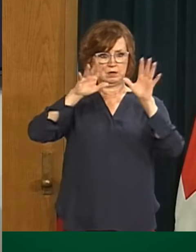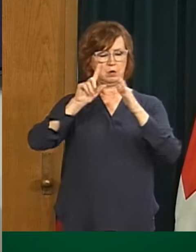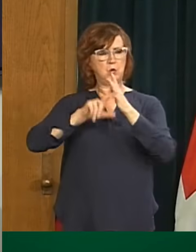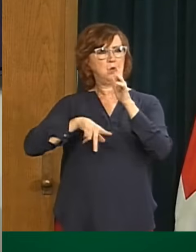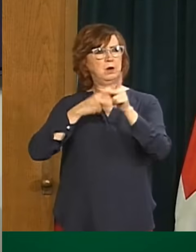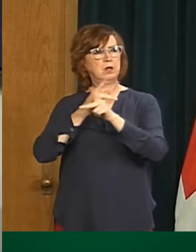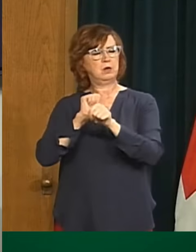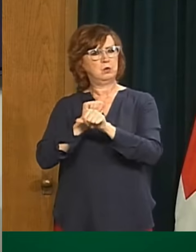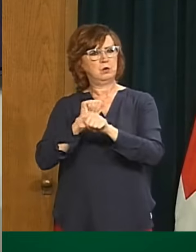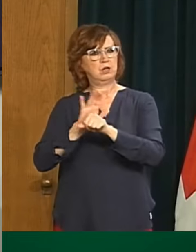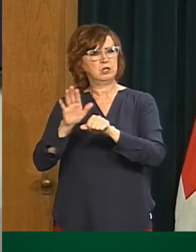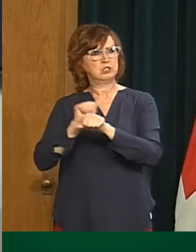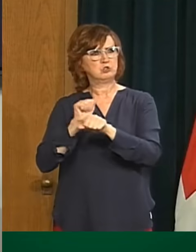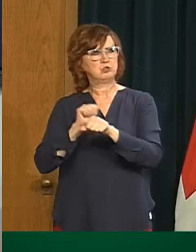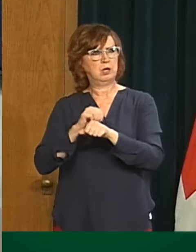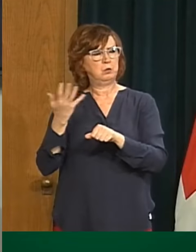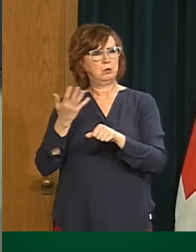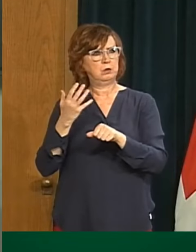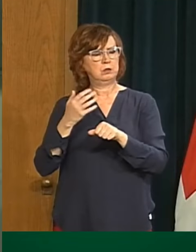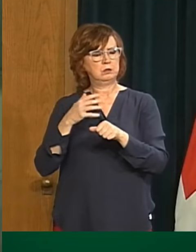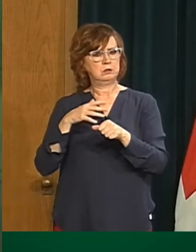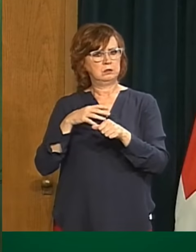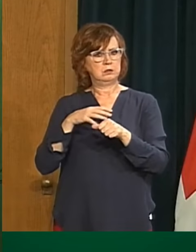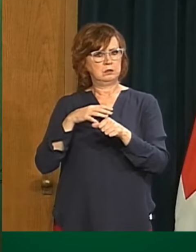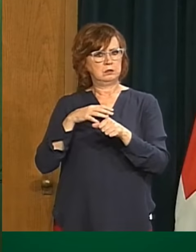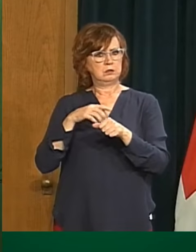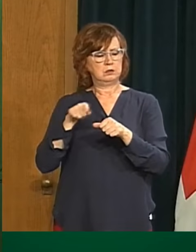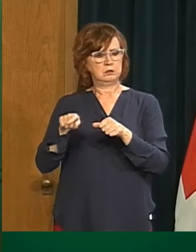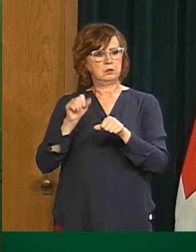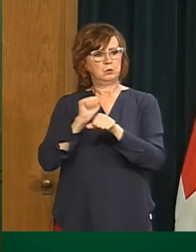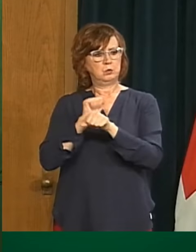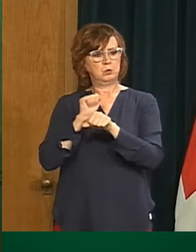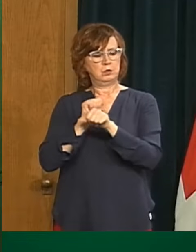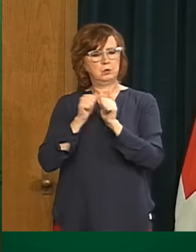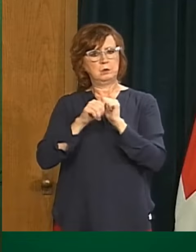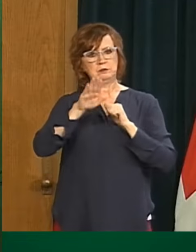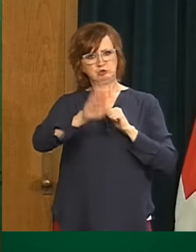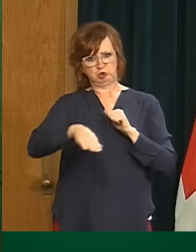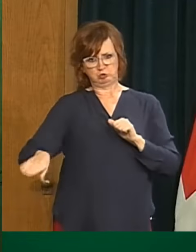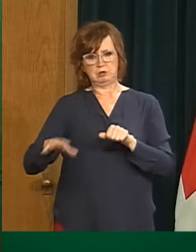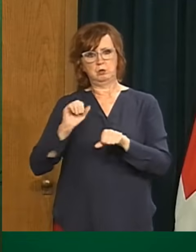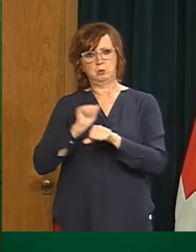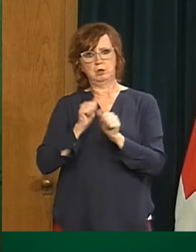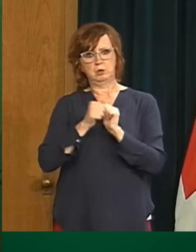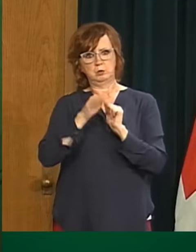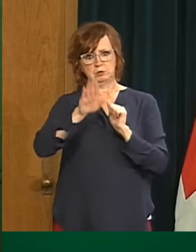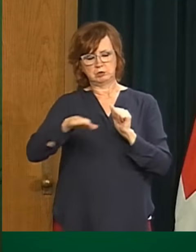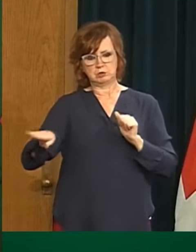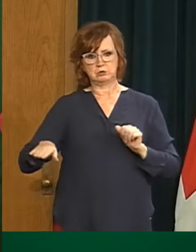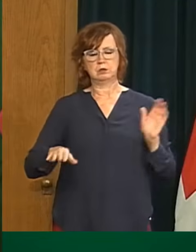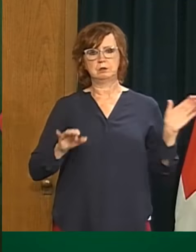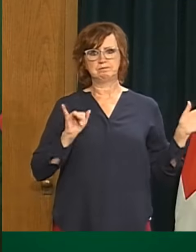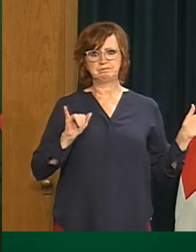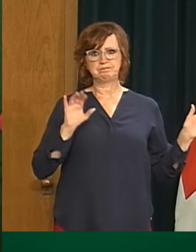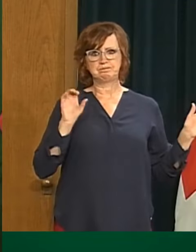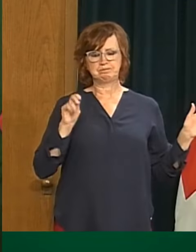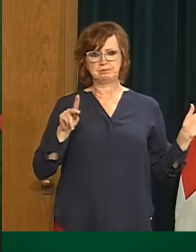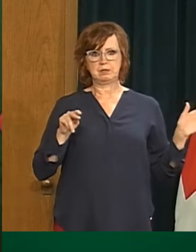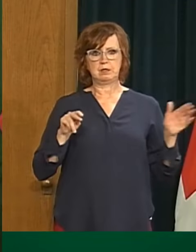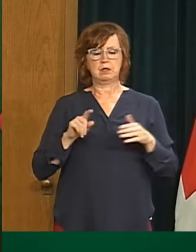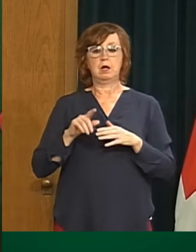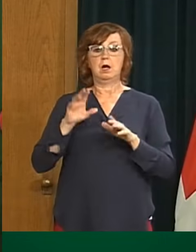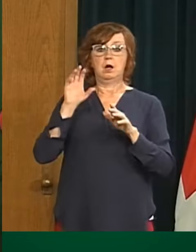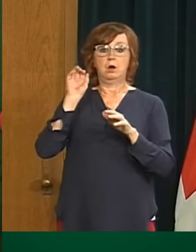of work was she doing? You said working with vulnerable children? She says she works with children. Works with children. We're